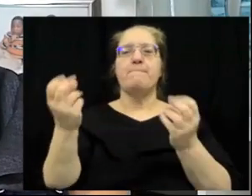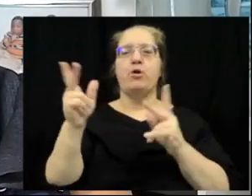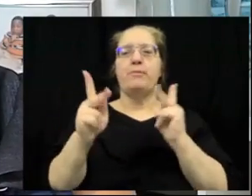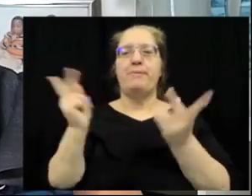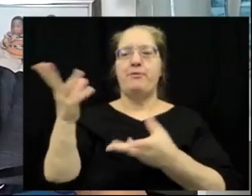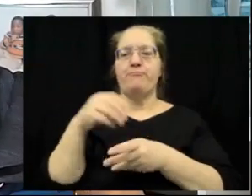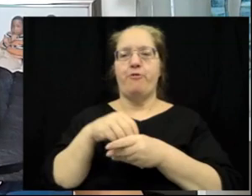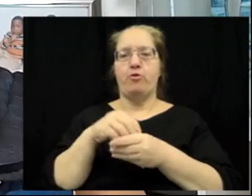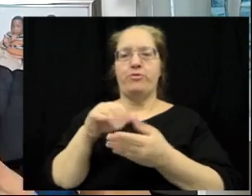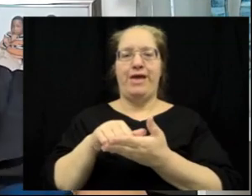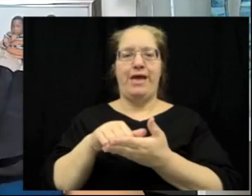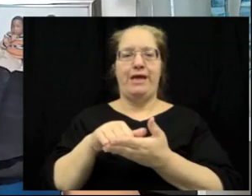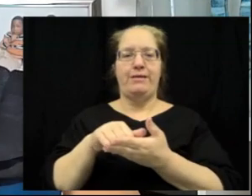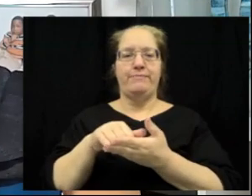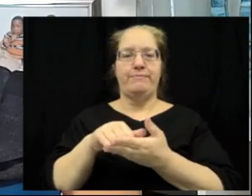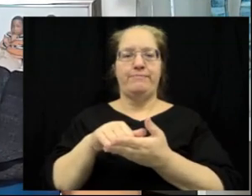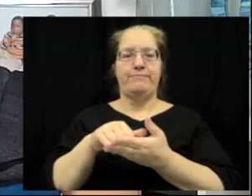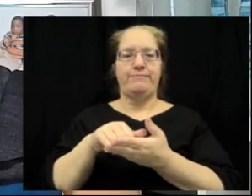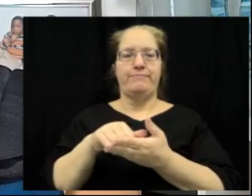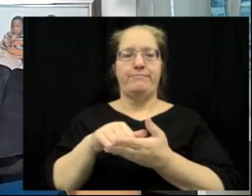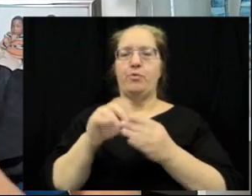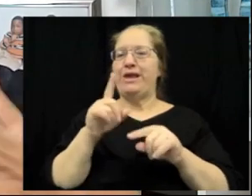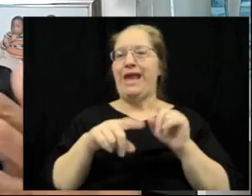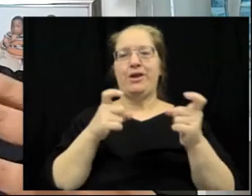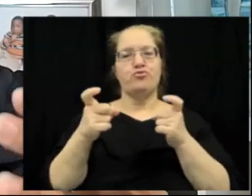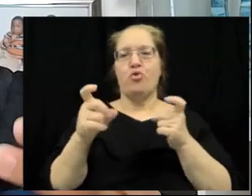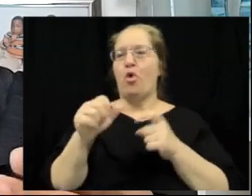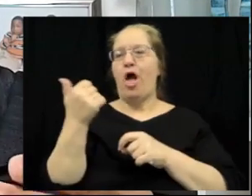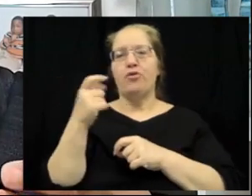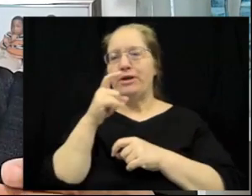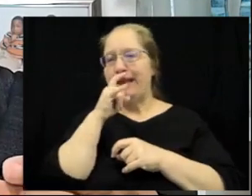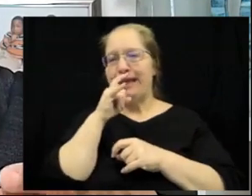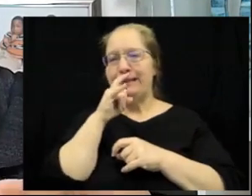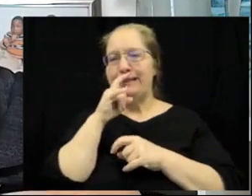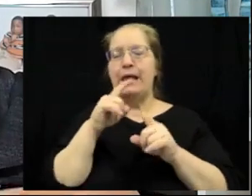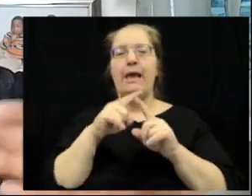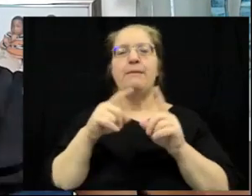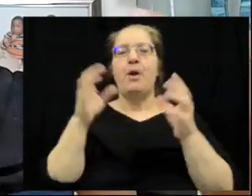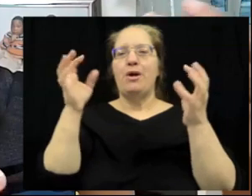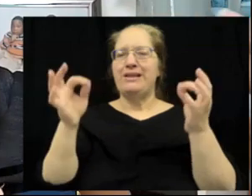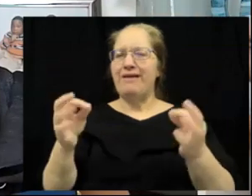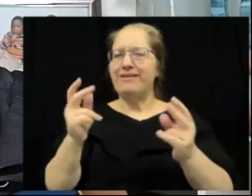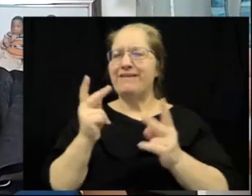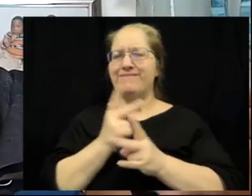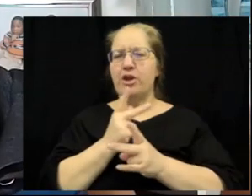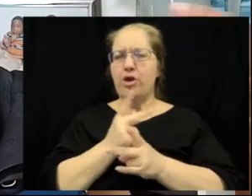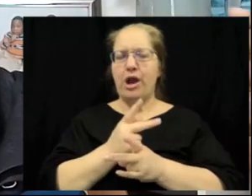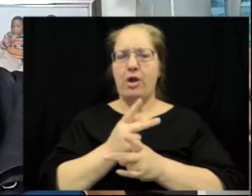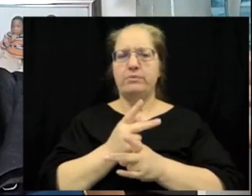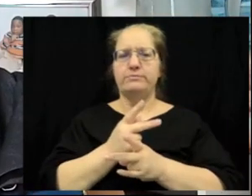right? There's no control over what kids say. But I would definitely figure out what is